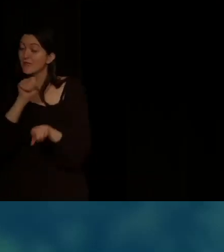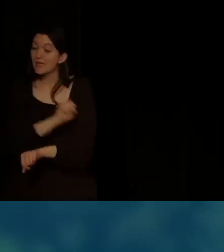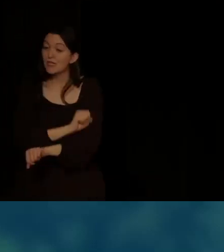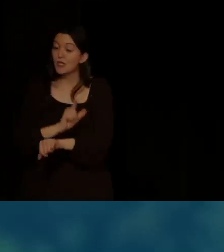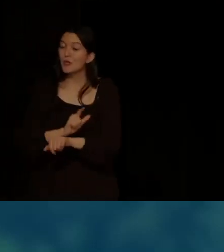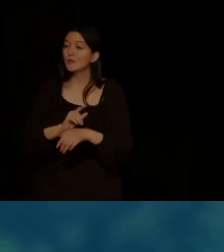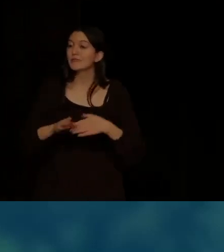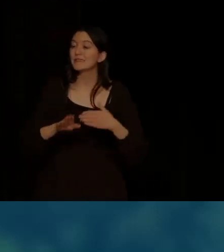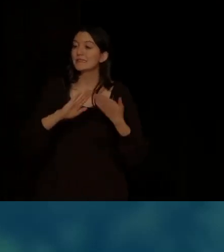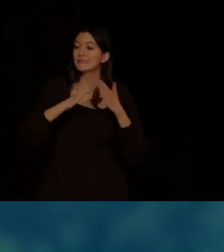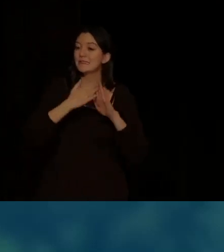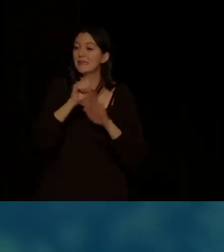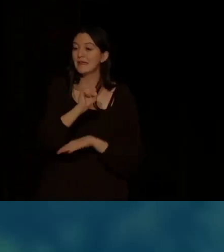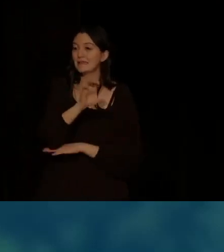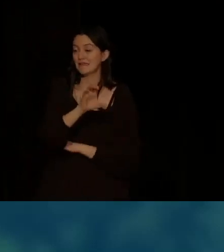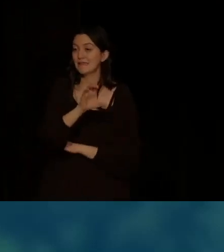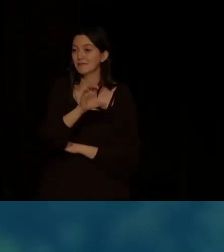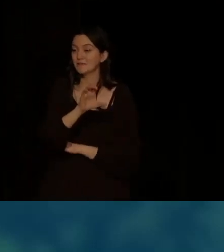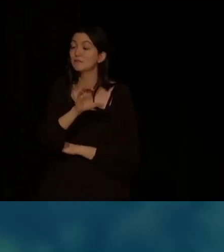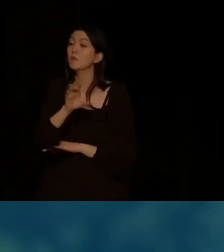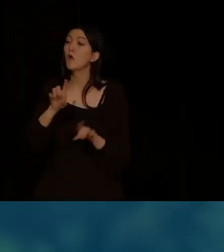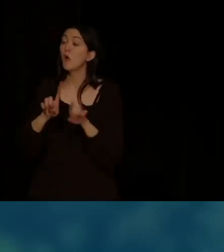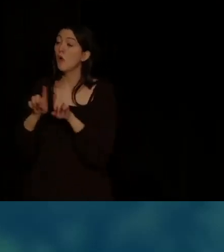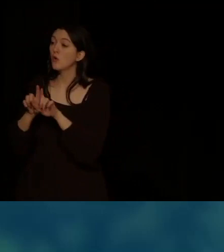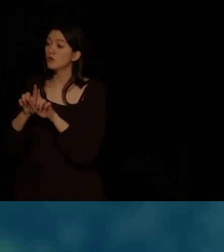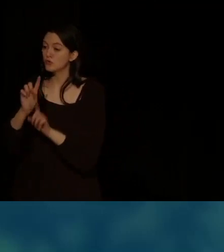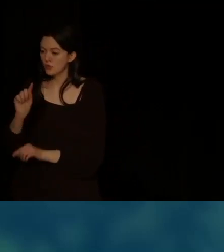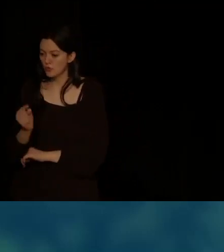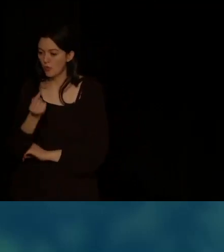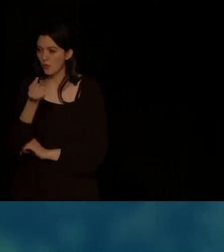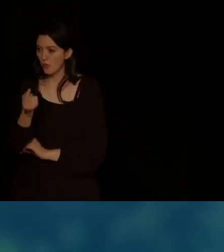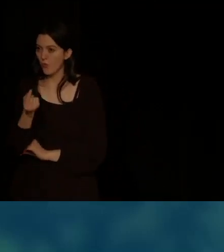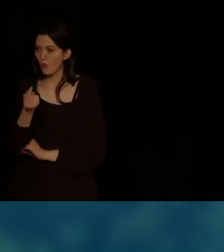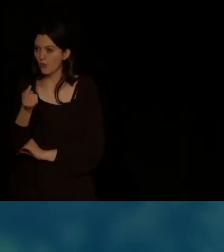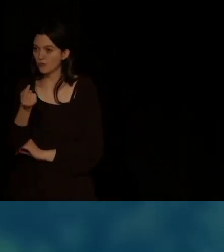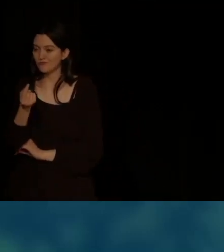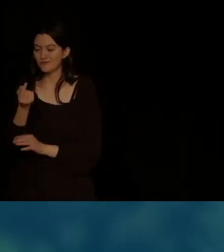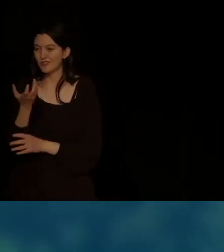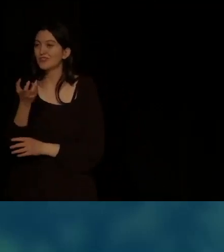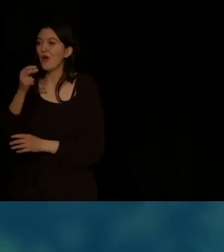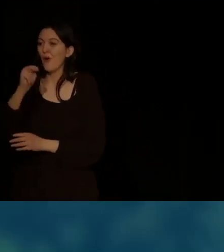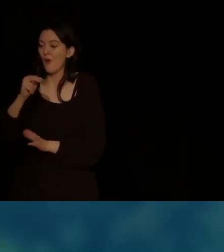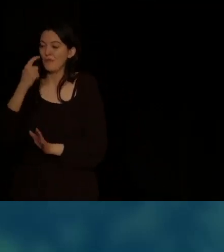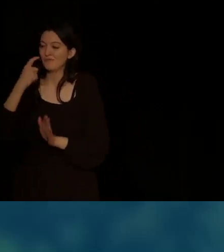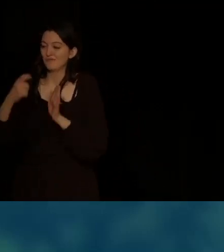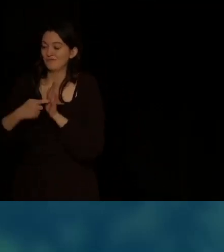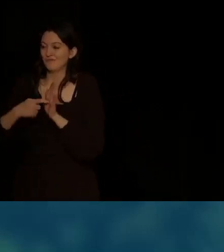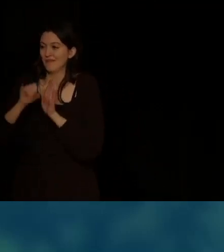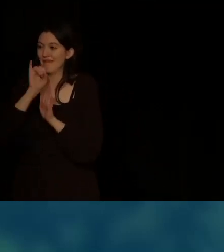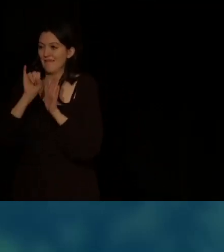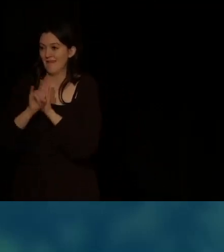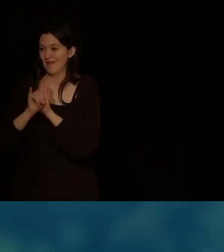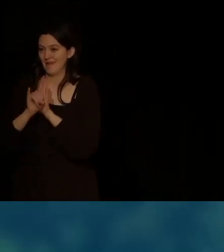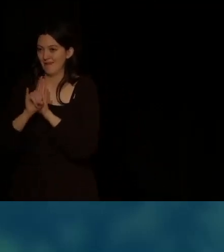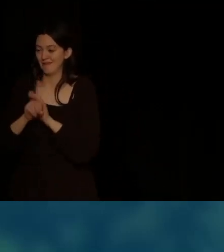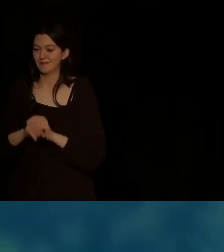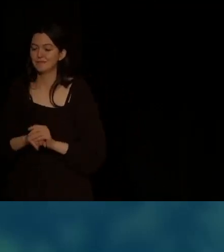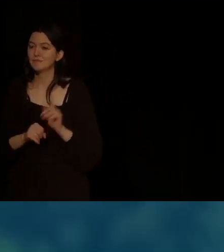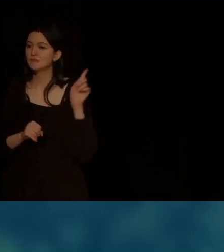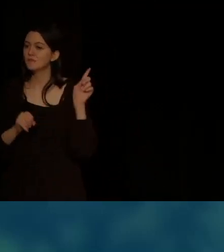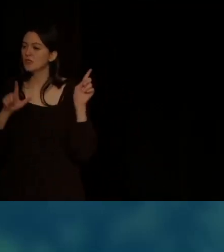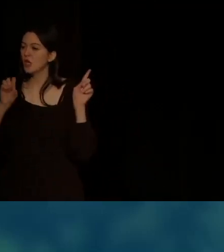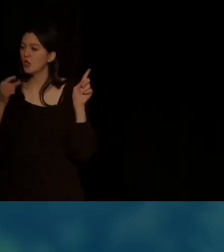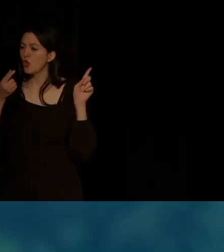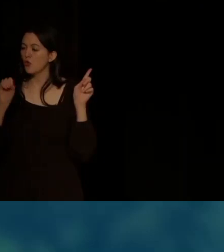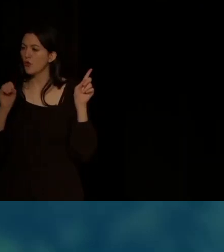City SC, while also standing alone as its own distinct identity. This logo is more